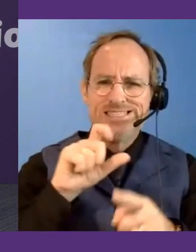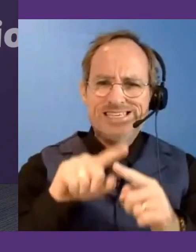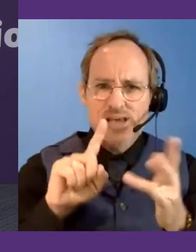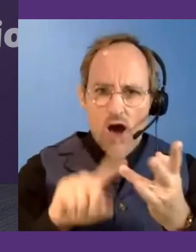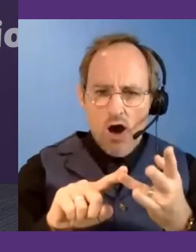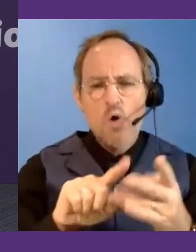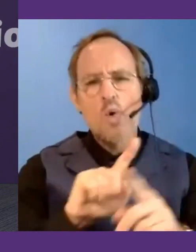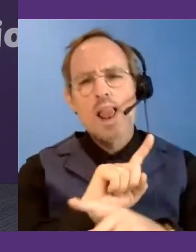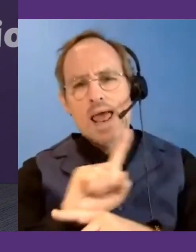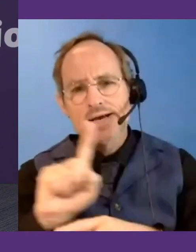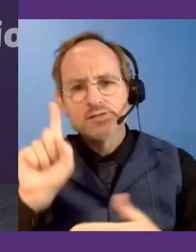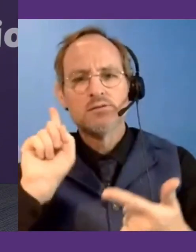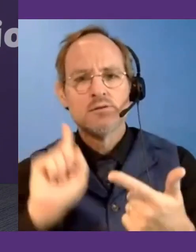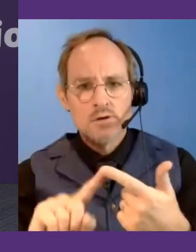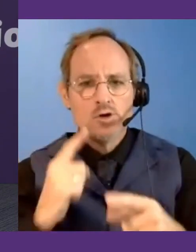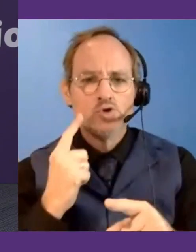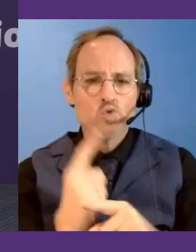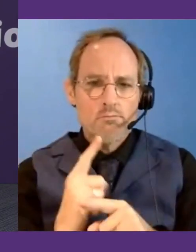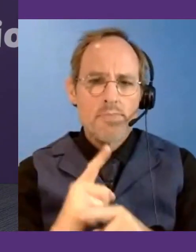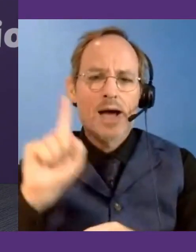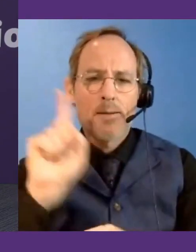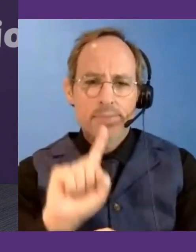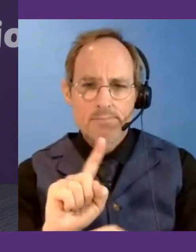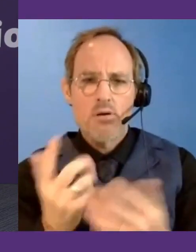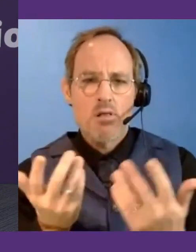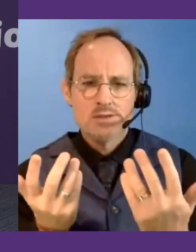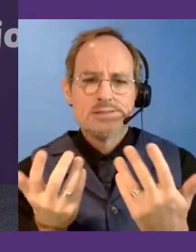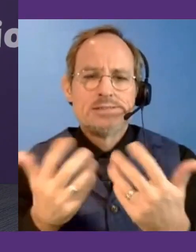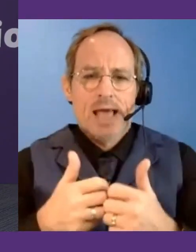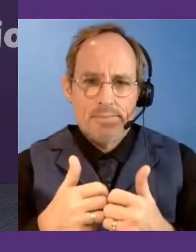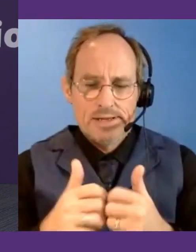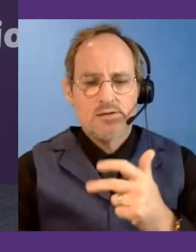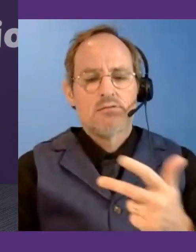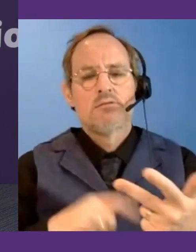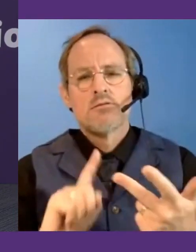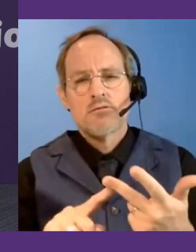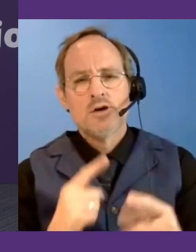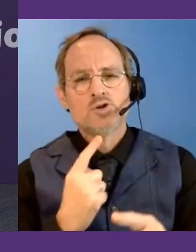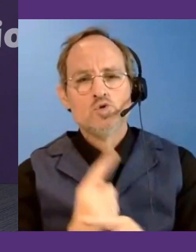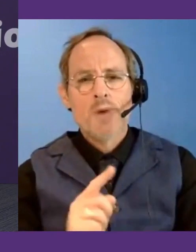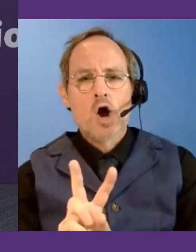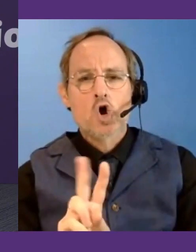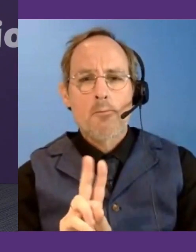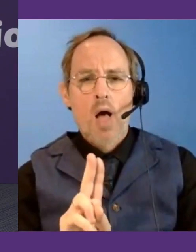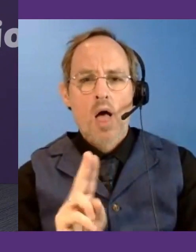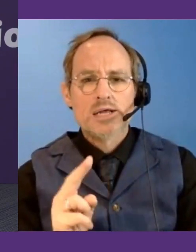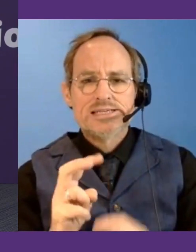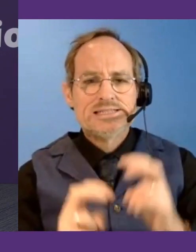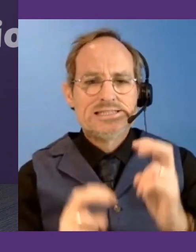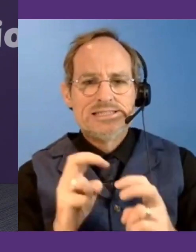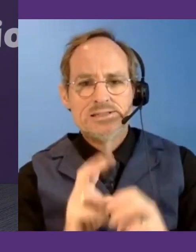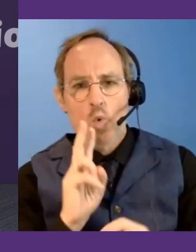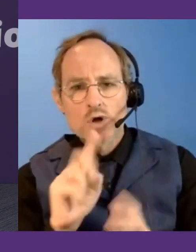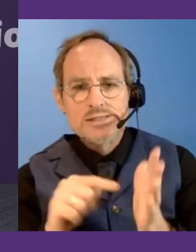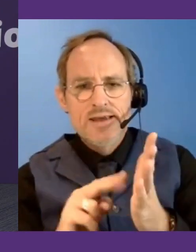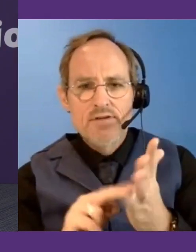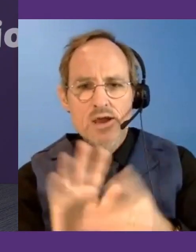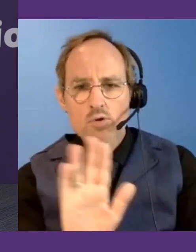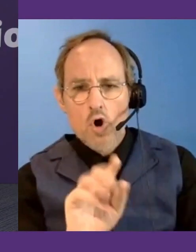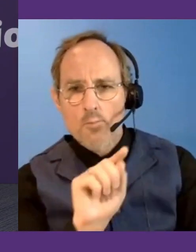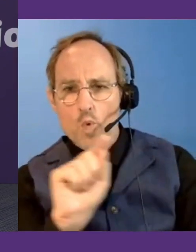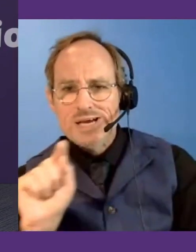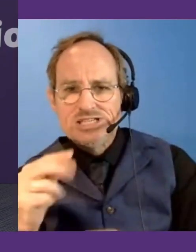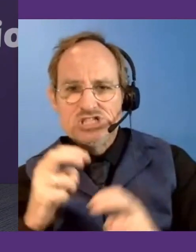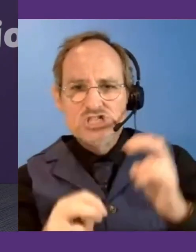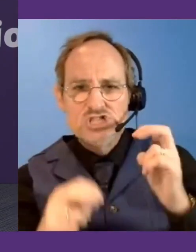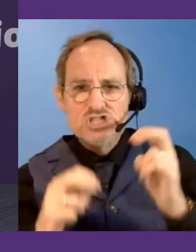to stop fighting over the remote control. I think that gives you a sense of what TechShare Pro is all about and the breadth of the work that AbilityNet